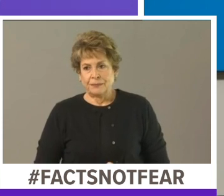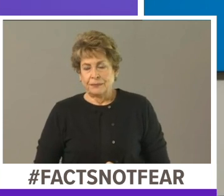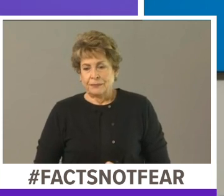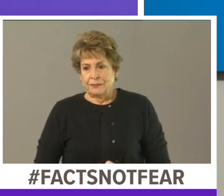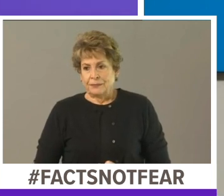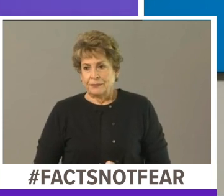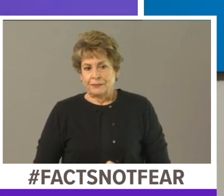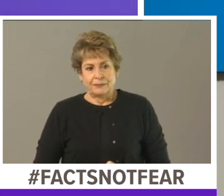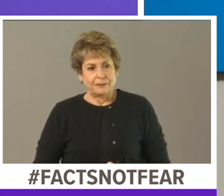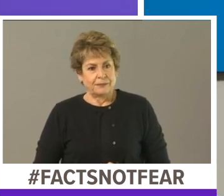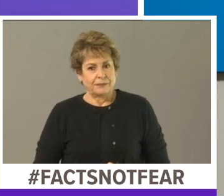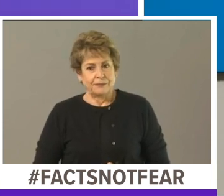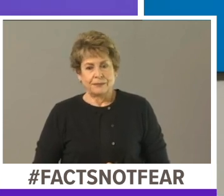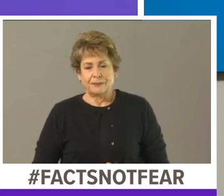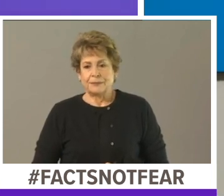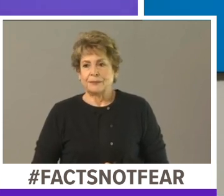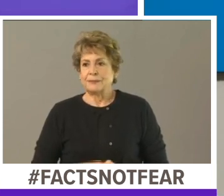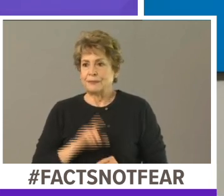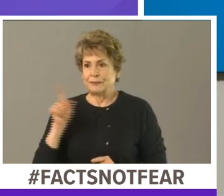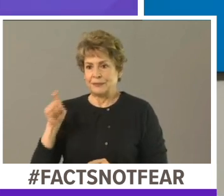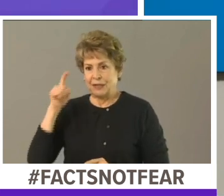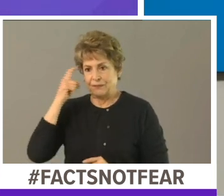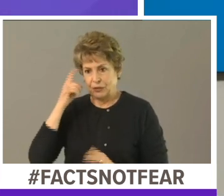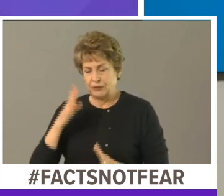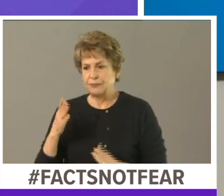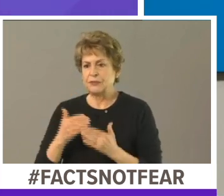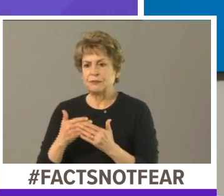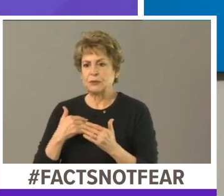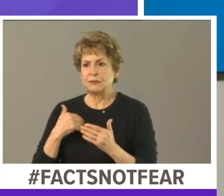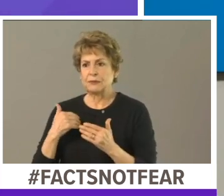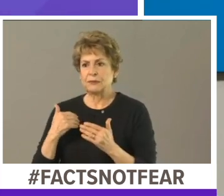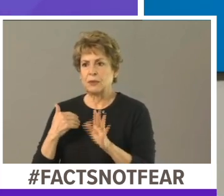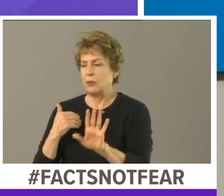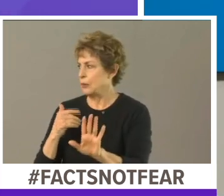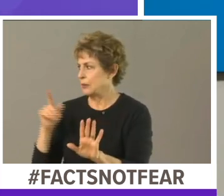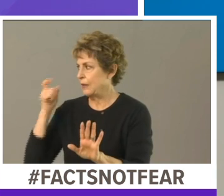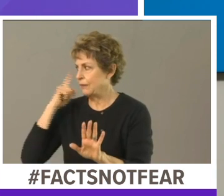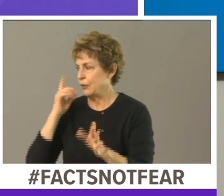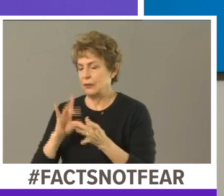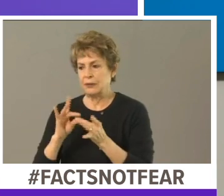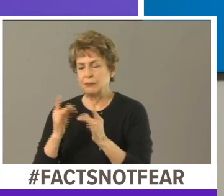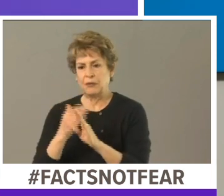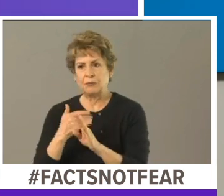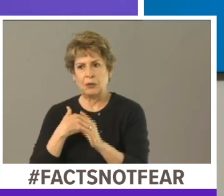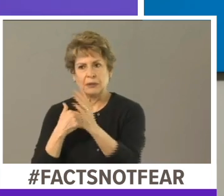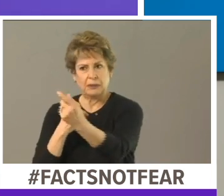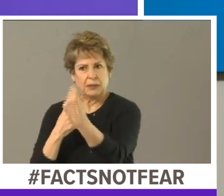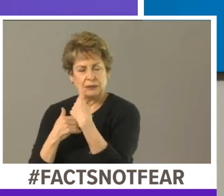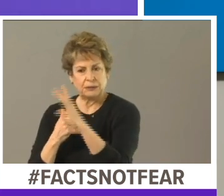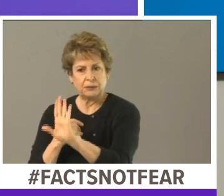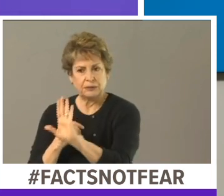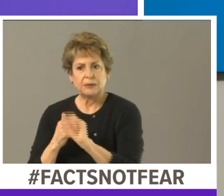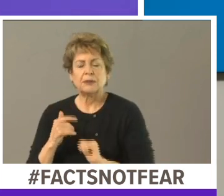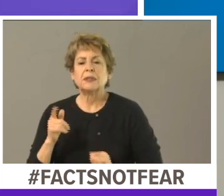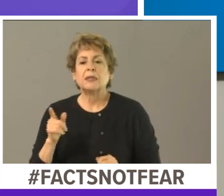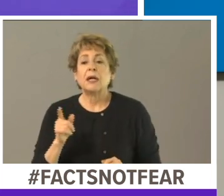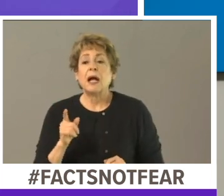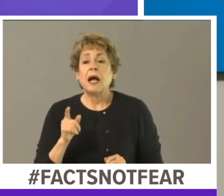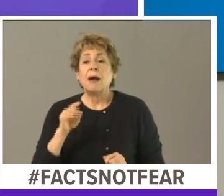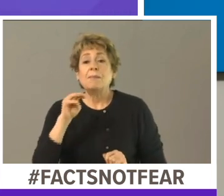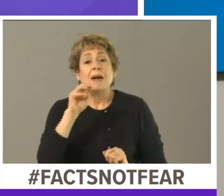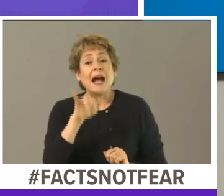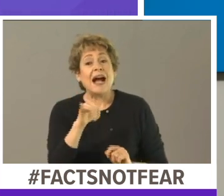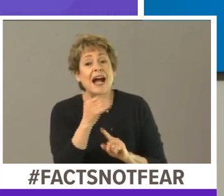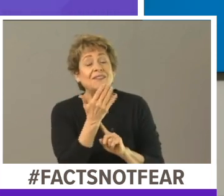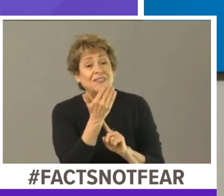But Andrew, before you get started, the other thing I want to say is that on May 15th, in terms of where we were in positivity, which